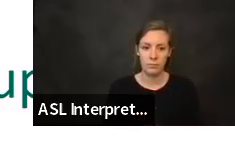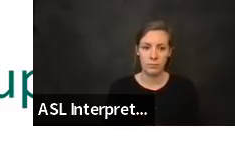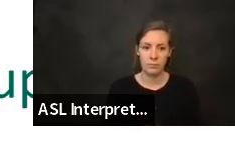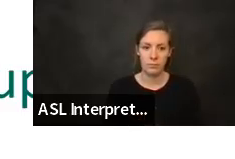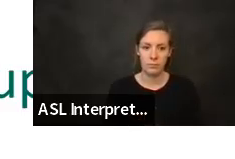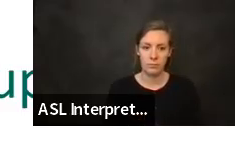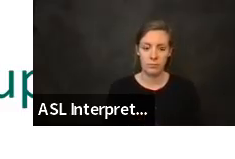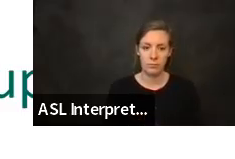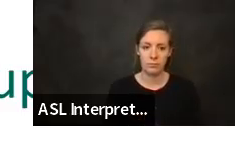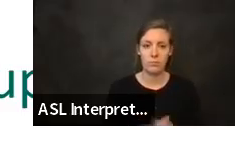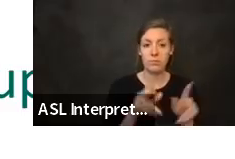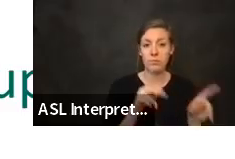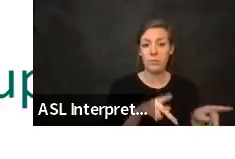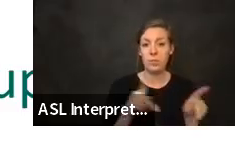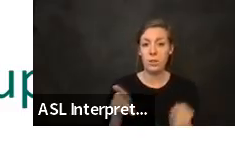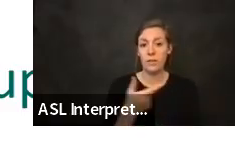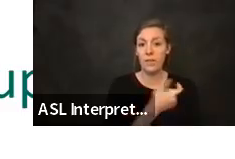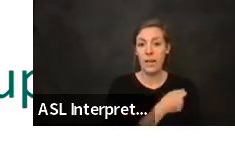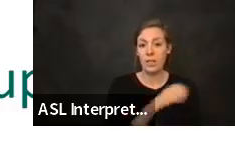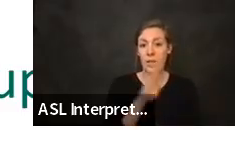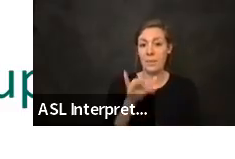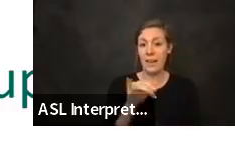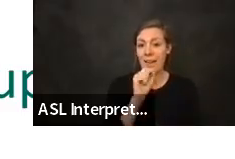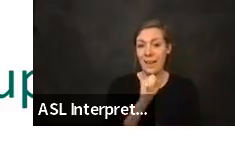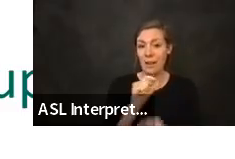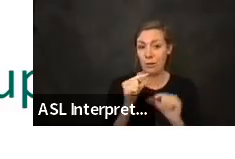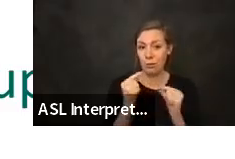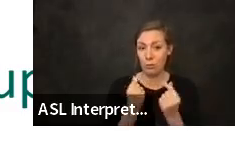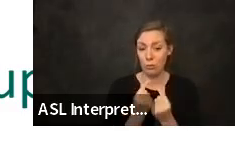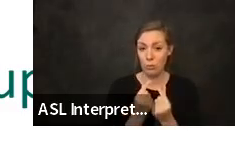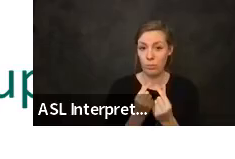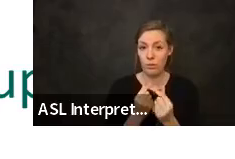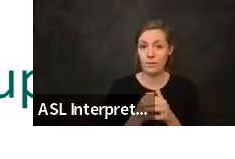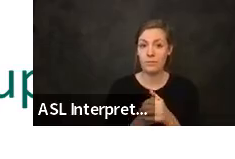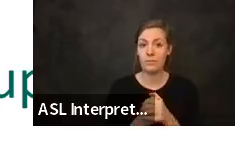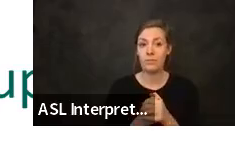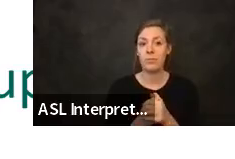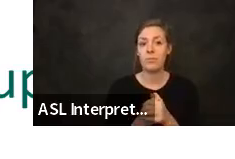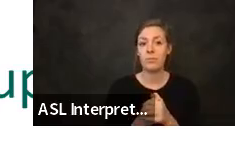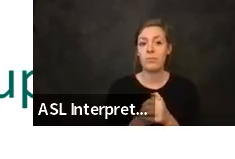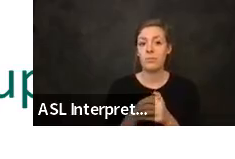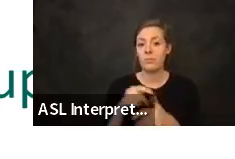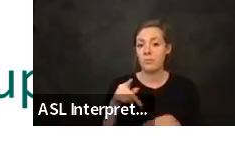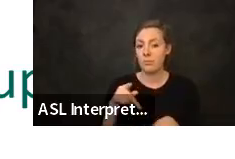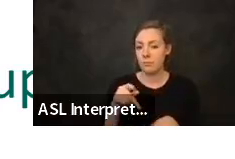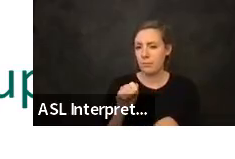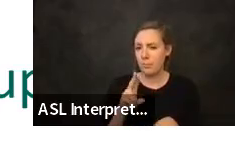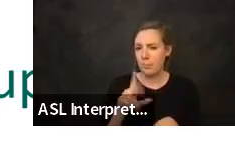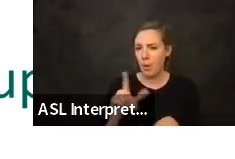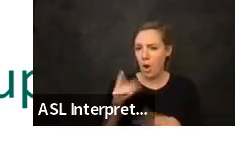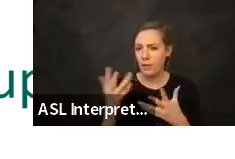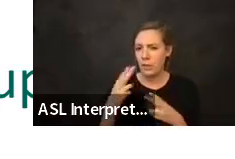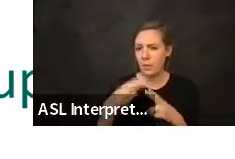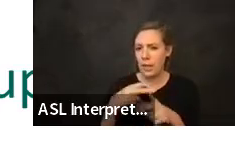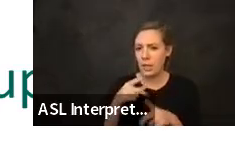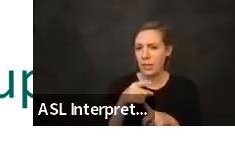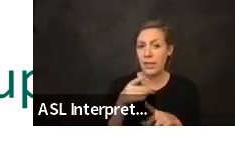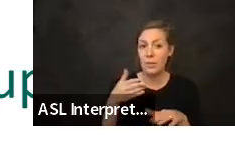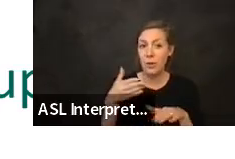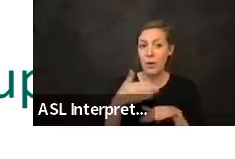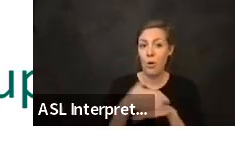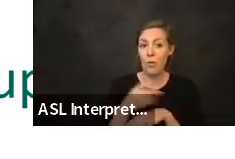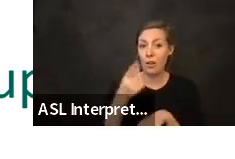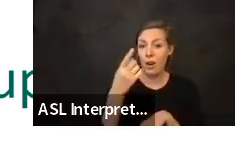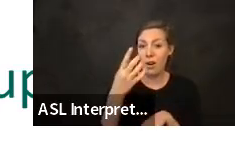Looking at proportion vaccinated by age group, as Paul noted, over a quarter of the 5